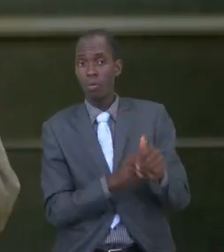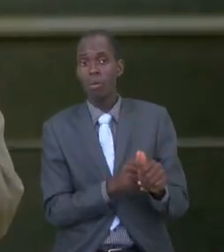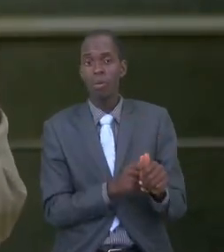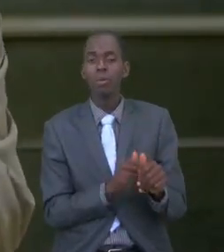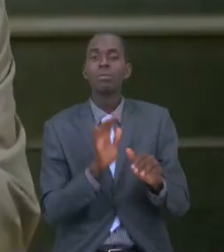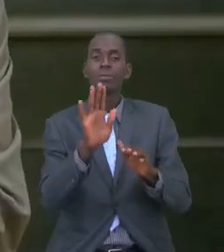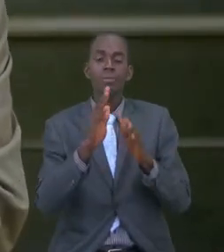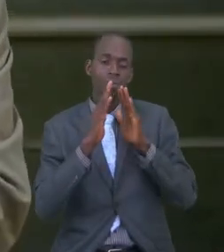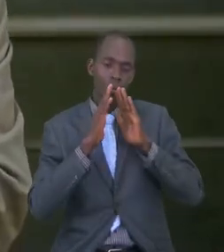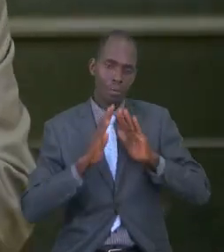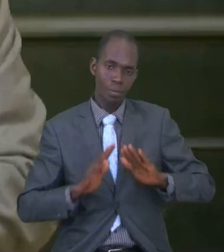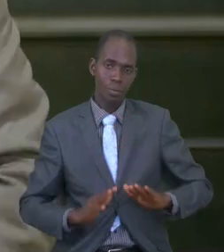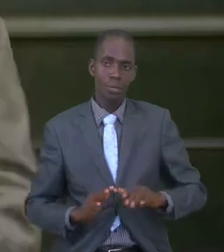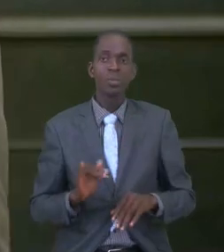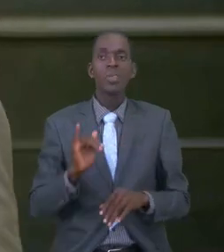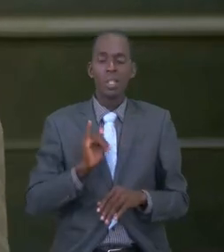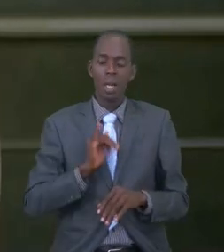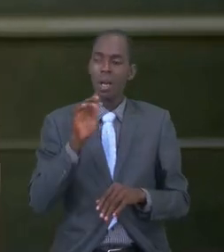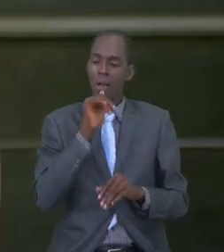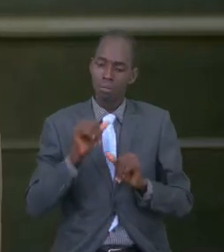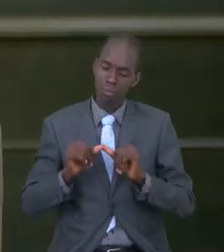your peace. I am moving on.